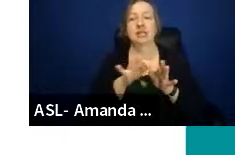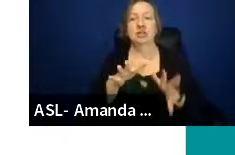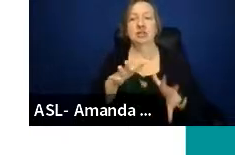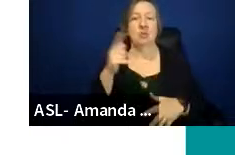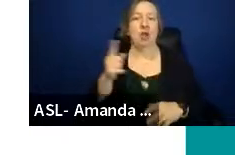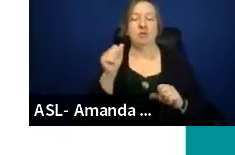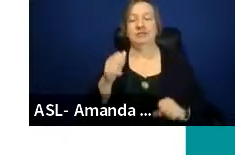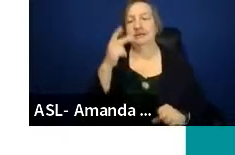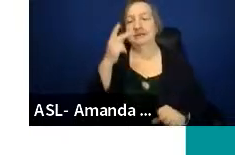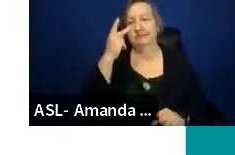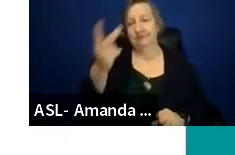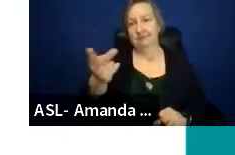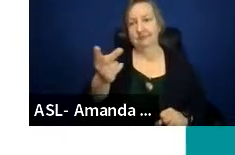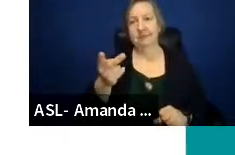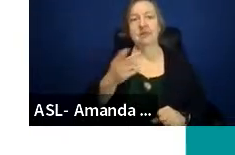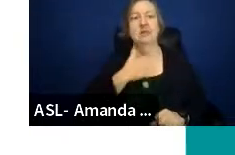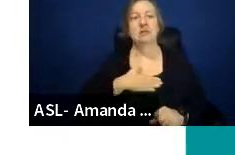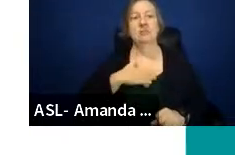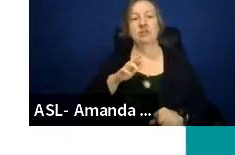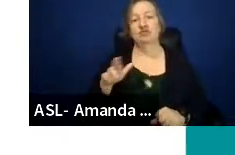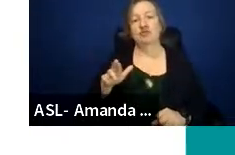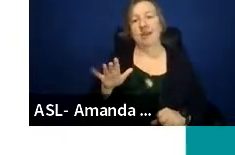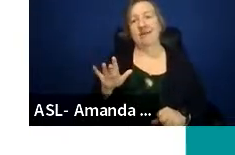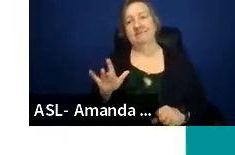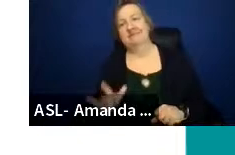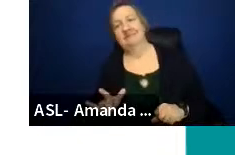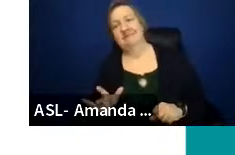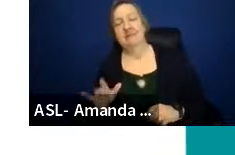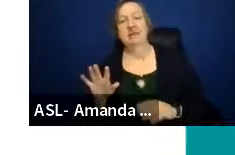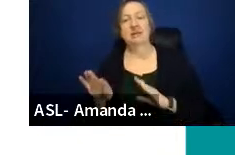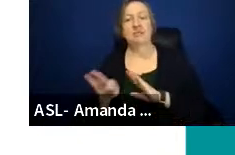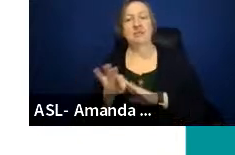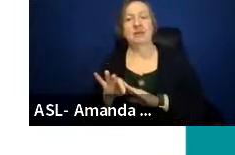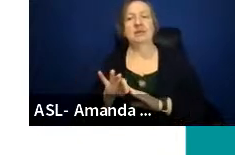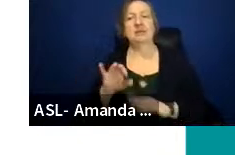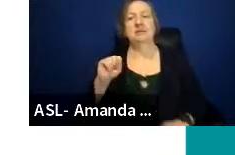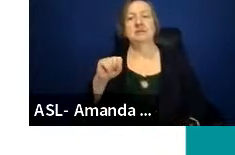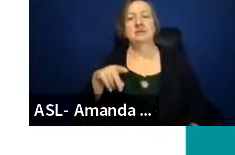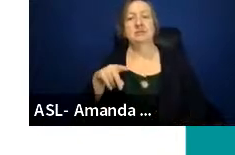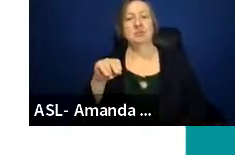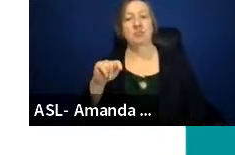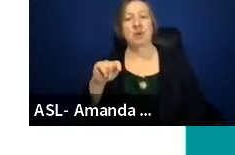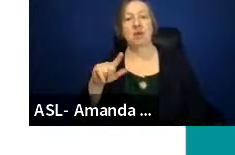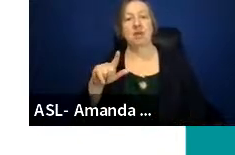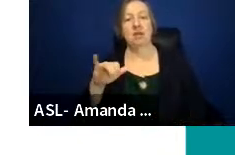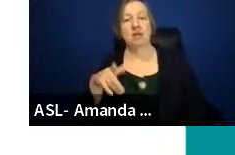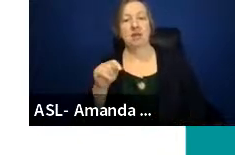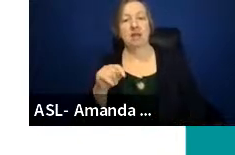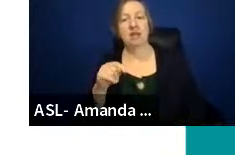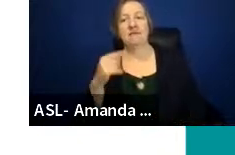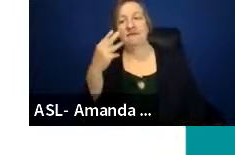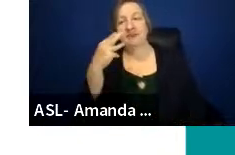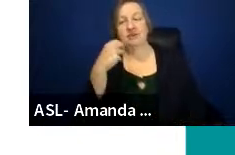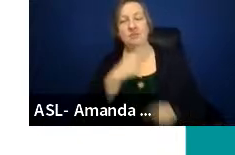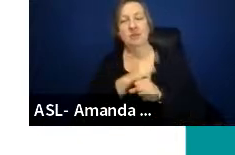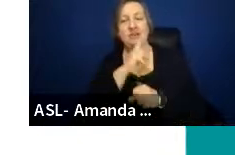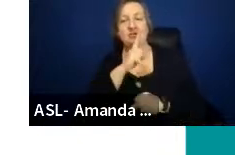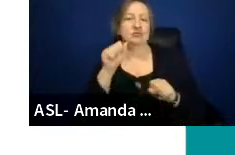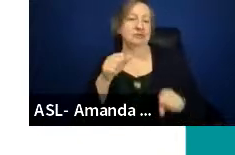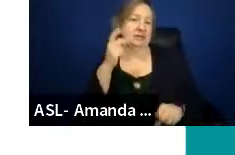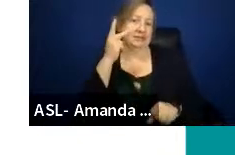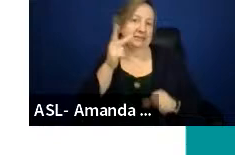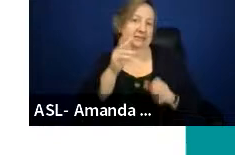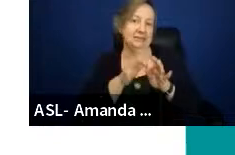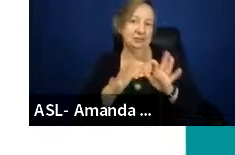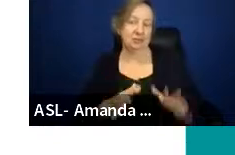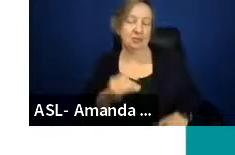visible. So please right-click their video and select Spotlight Video to make sure that you can see the interpreter. For